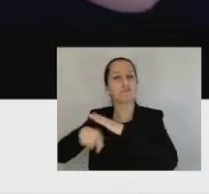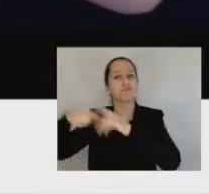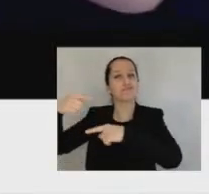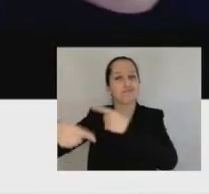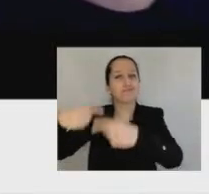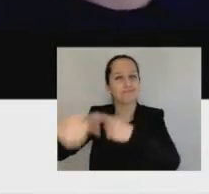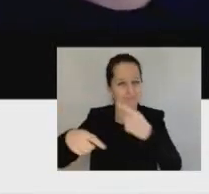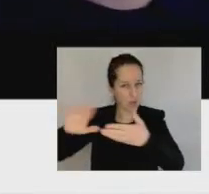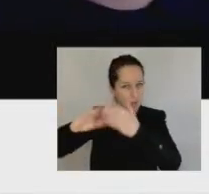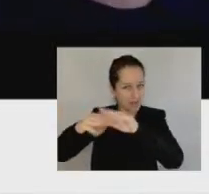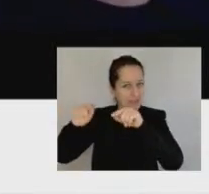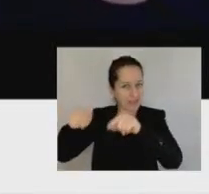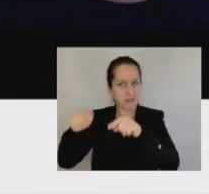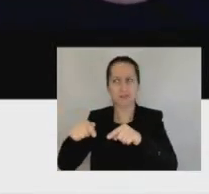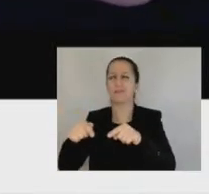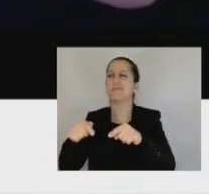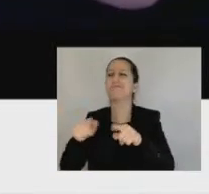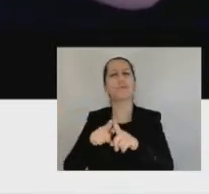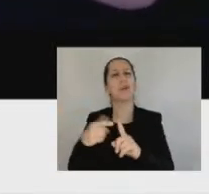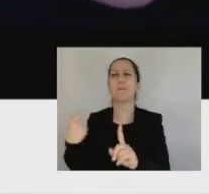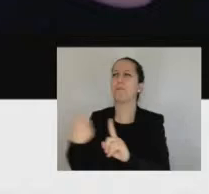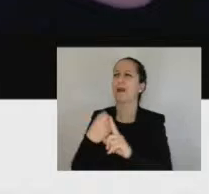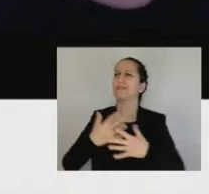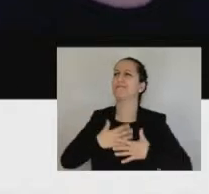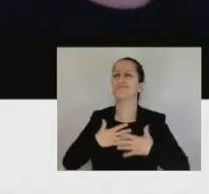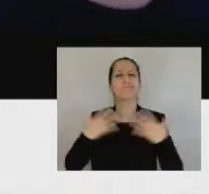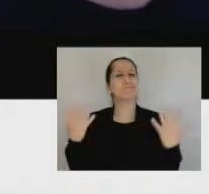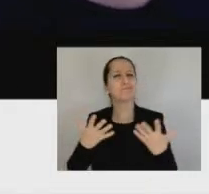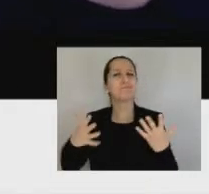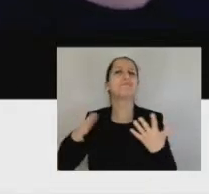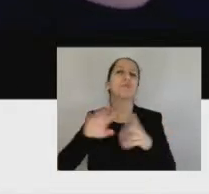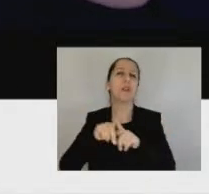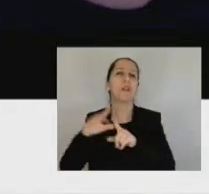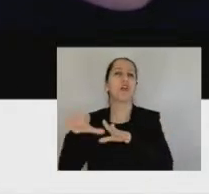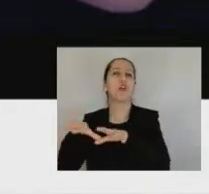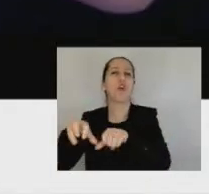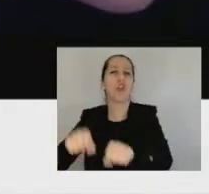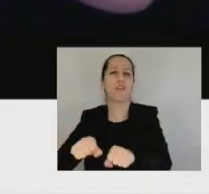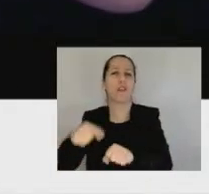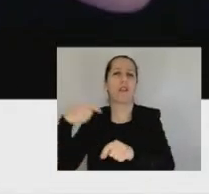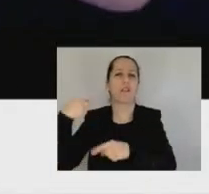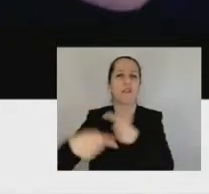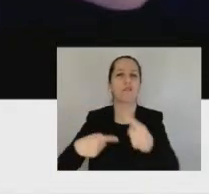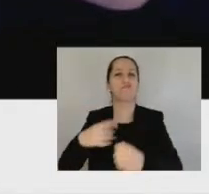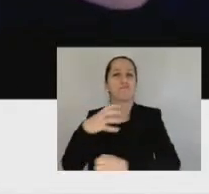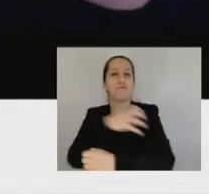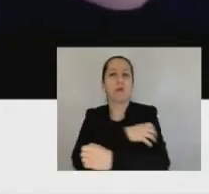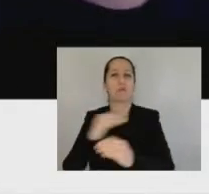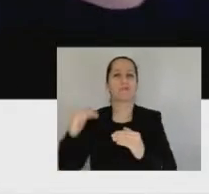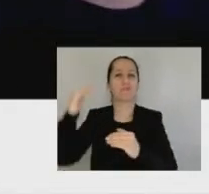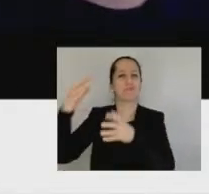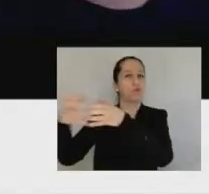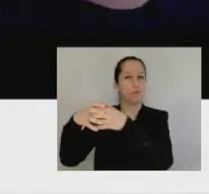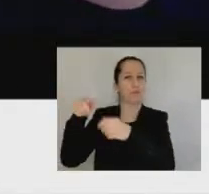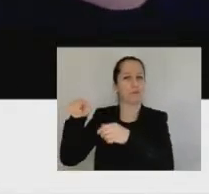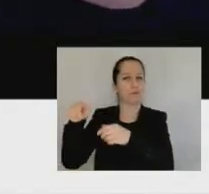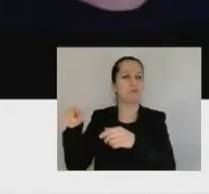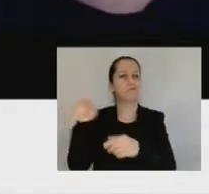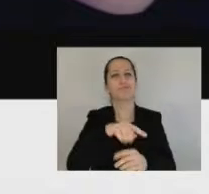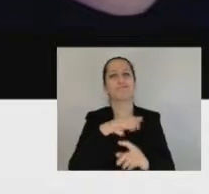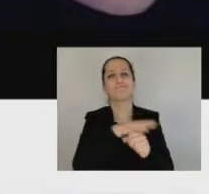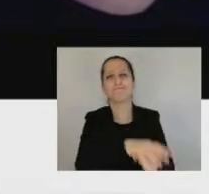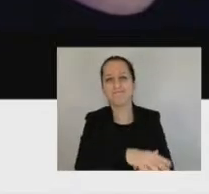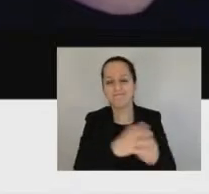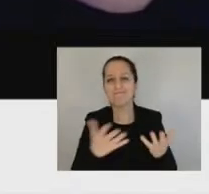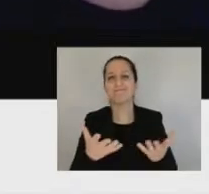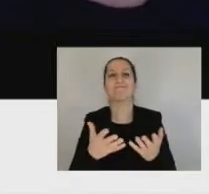an implication with regards to the patterns of colonial domination. On the other hand, the situations that we experience in terms of gender inequality